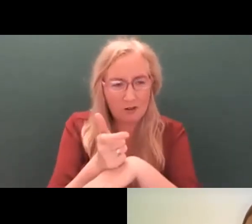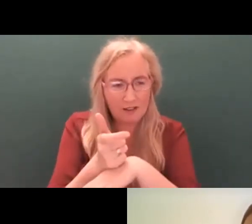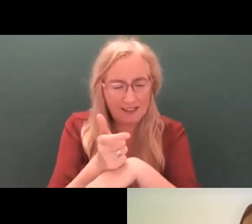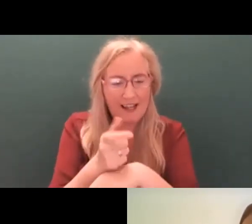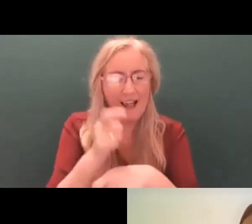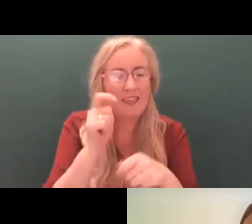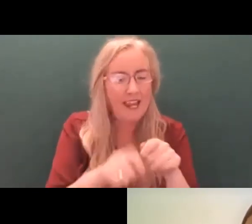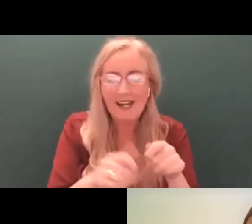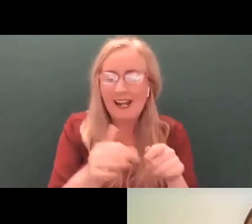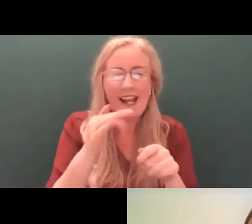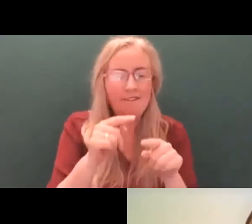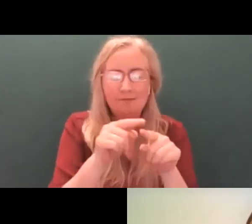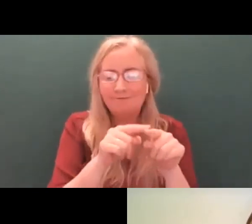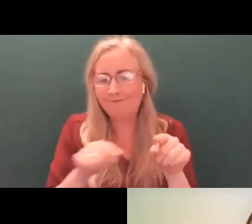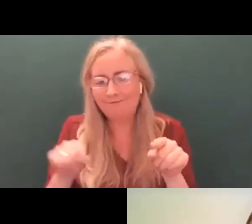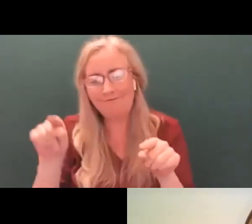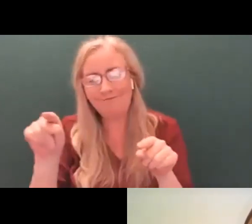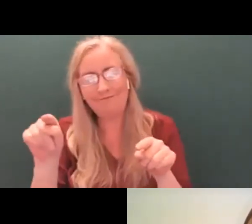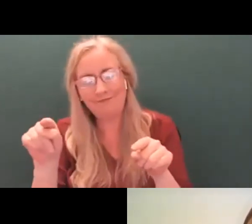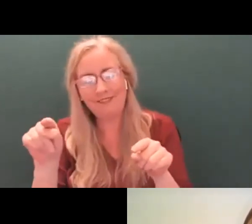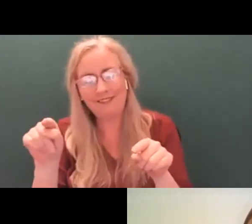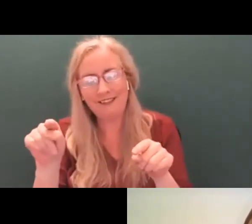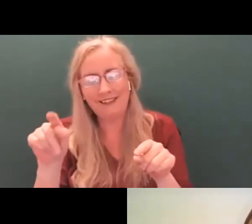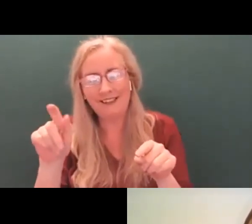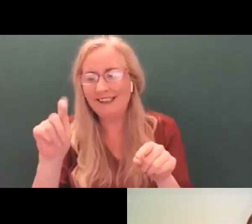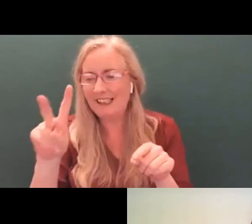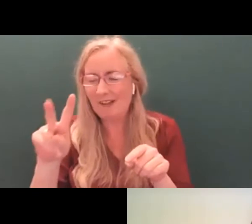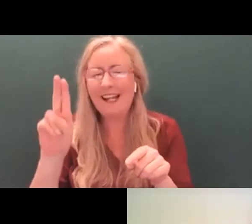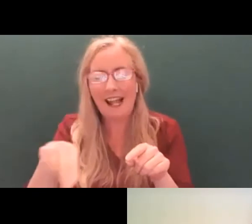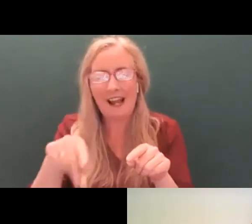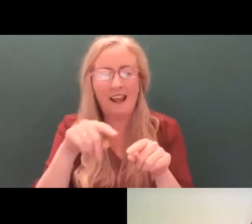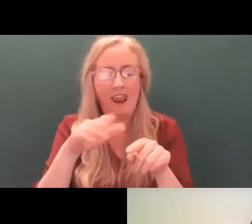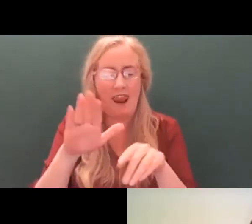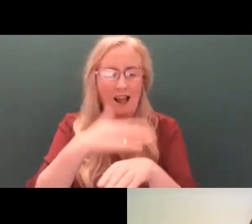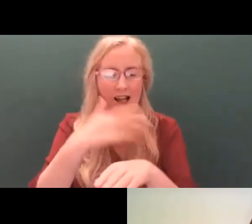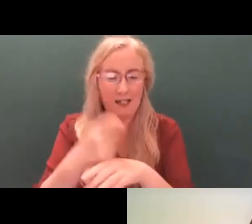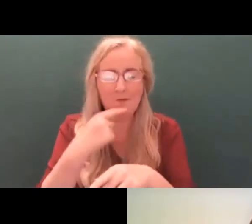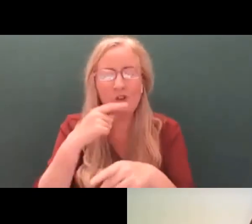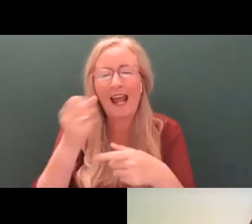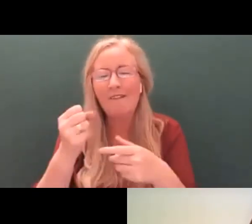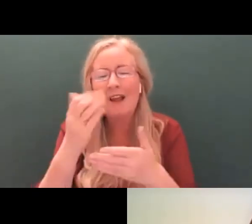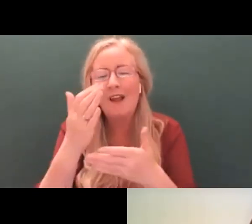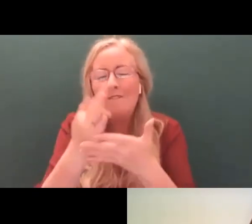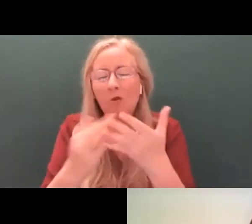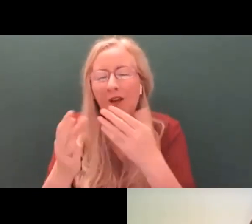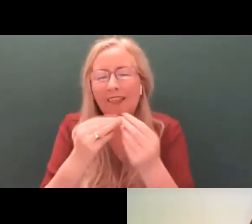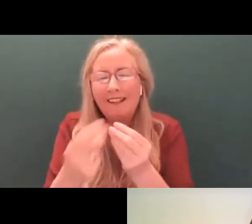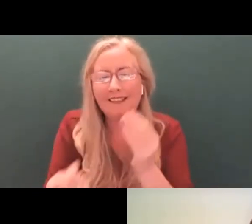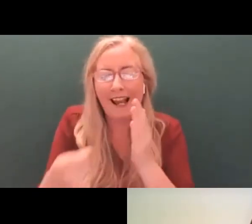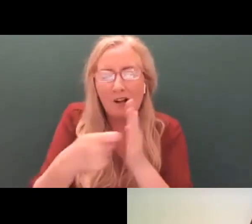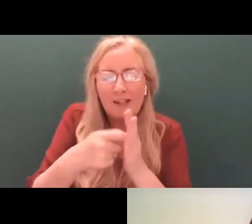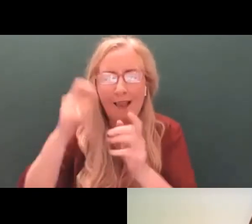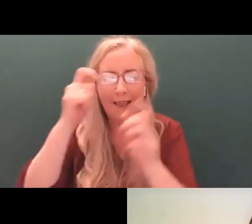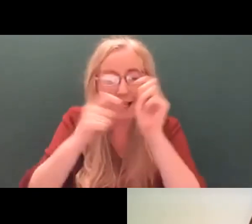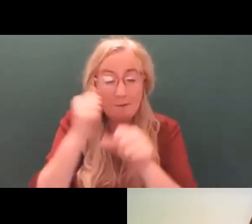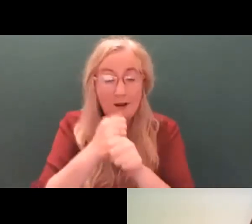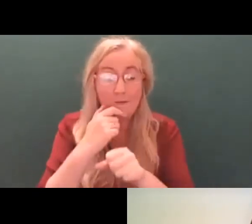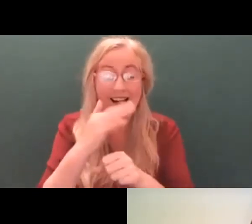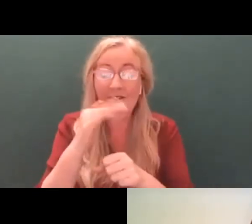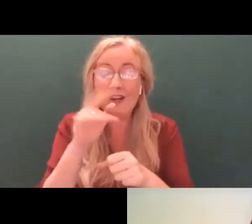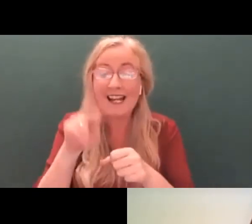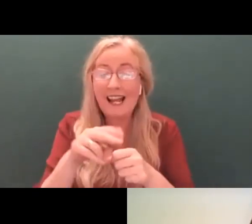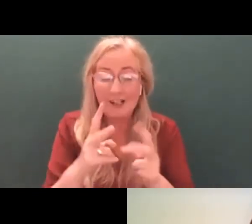Instagram TV, and that's where your longer videos would go. So just there's a few things to take into consideration, but I would say if you can snip it into